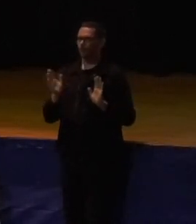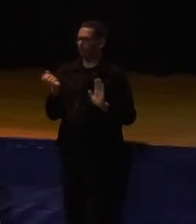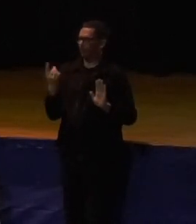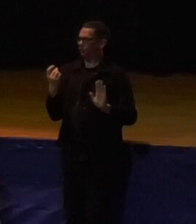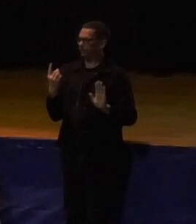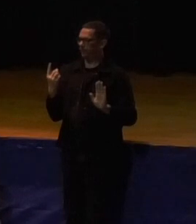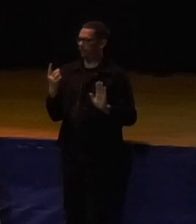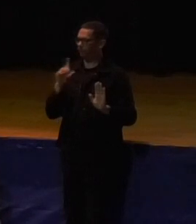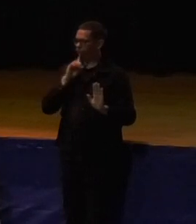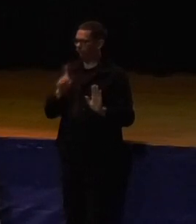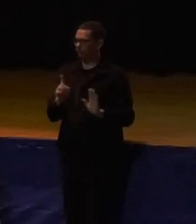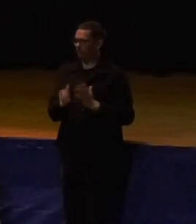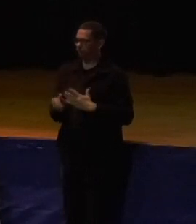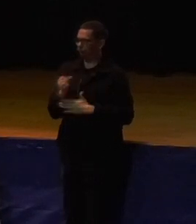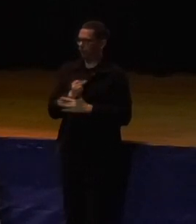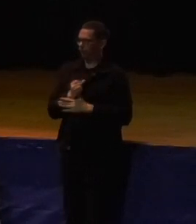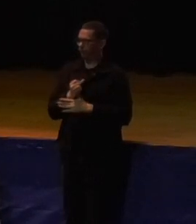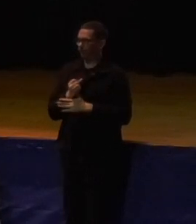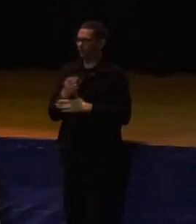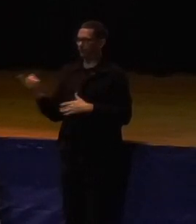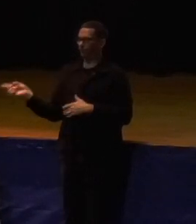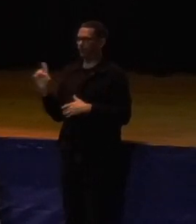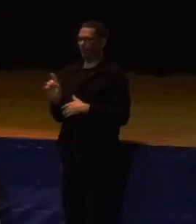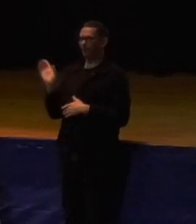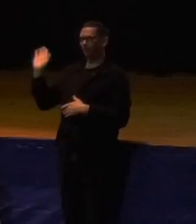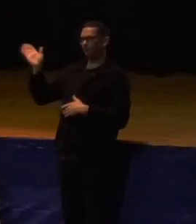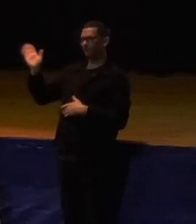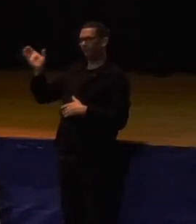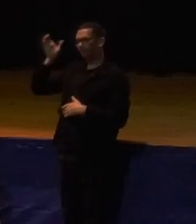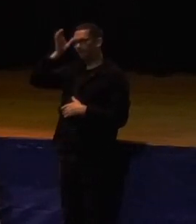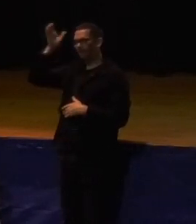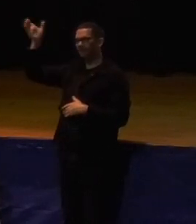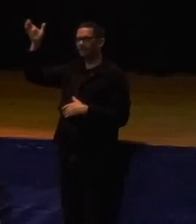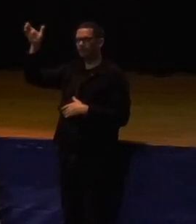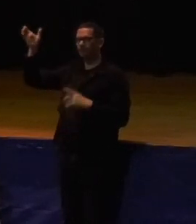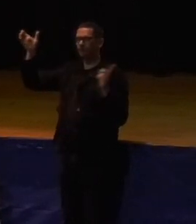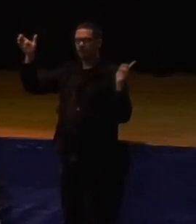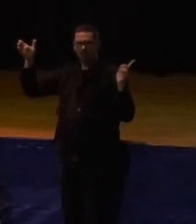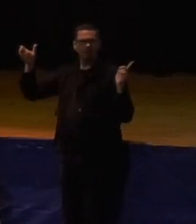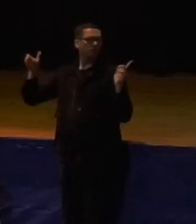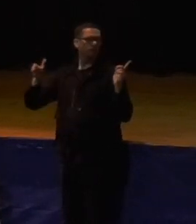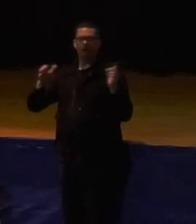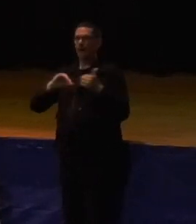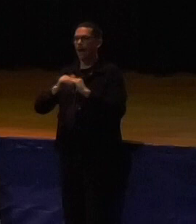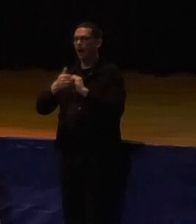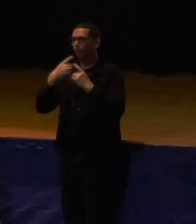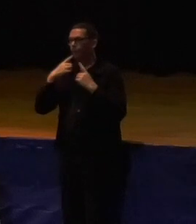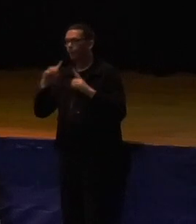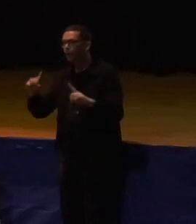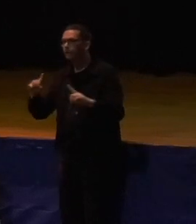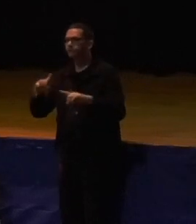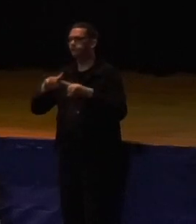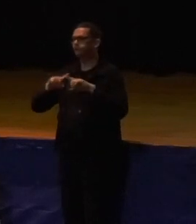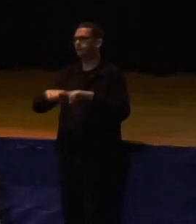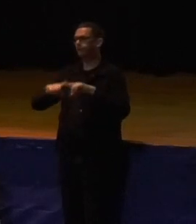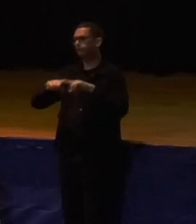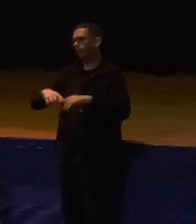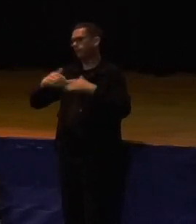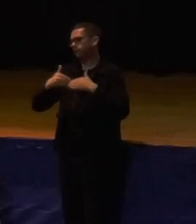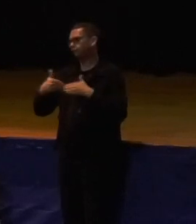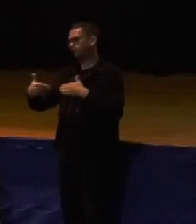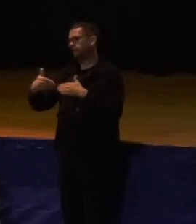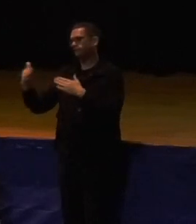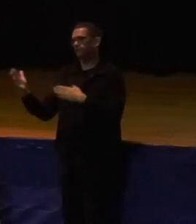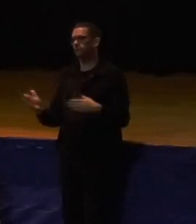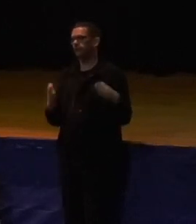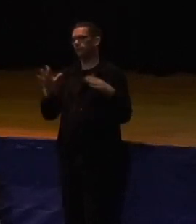this concept, and exactly how that's going to work is going to be in part dependent on the rest of the planning for the 8 acres,